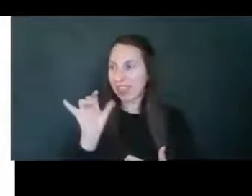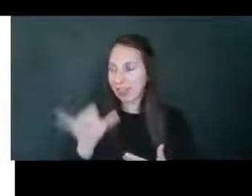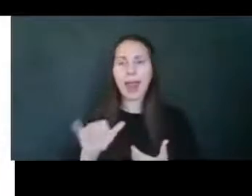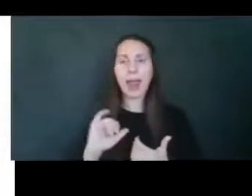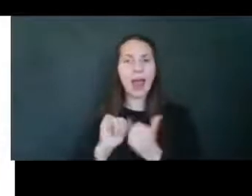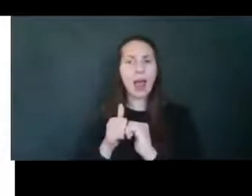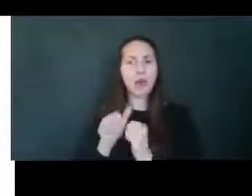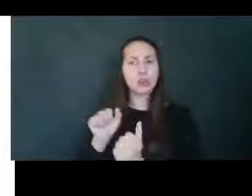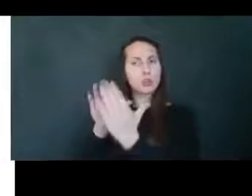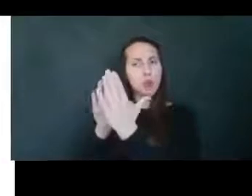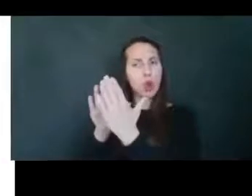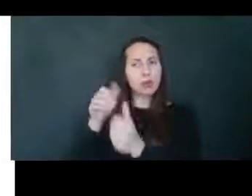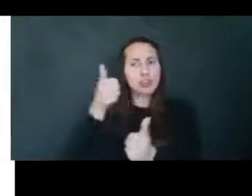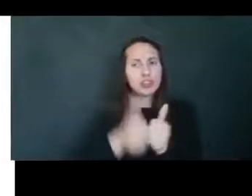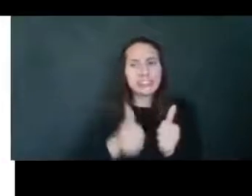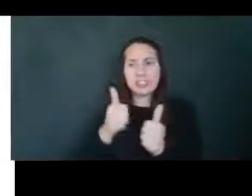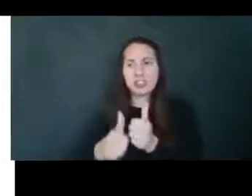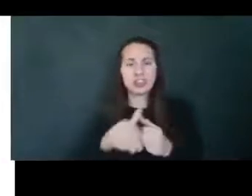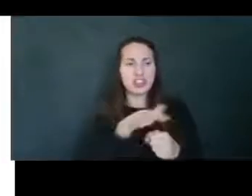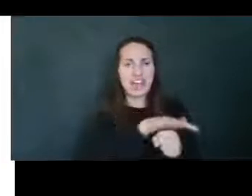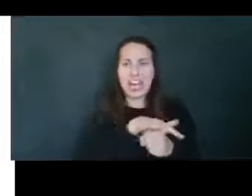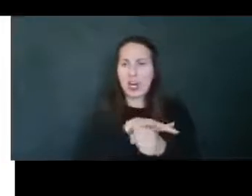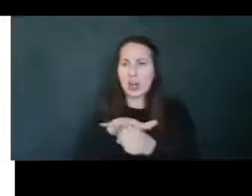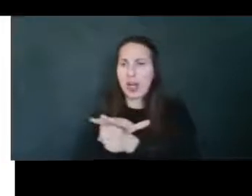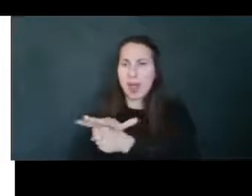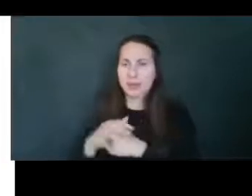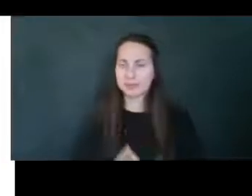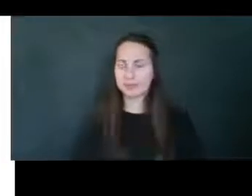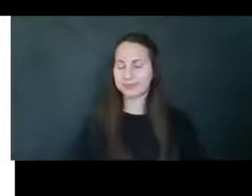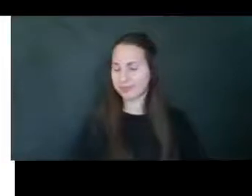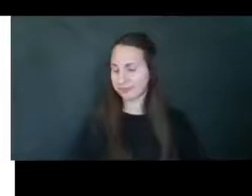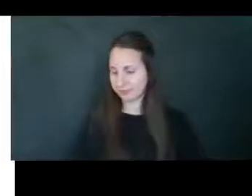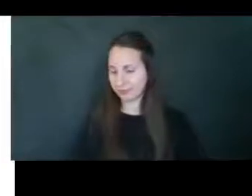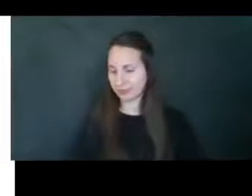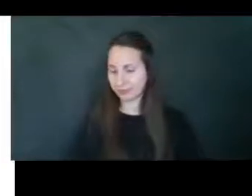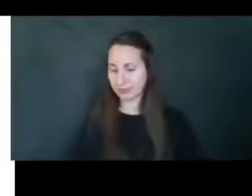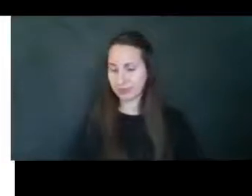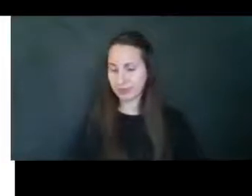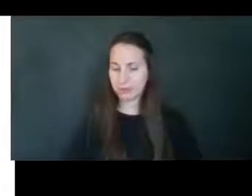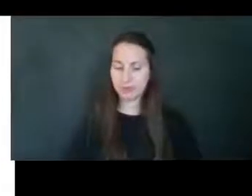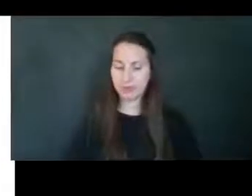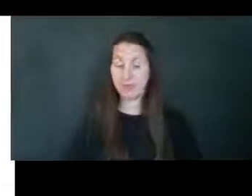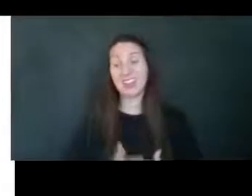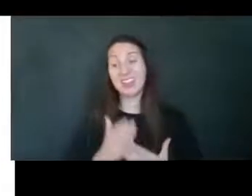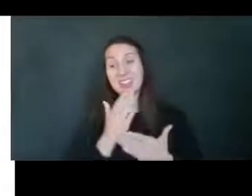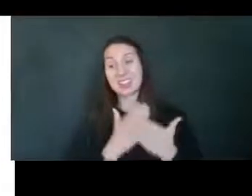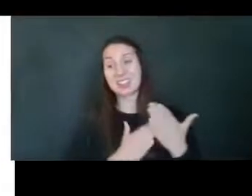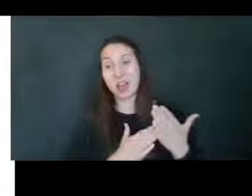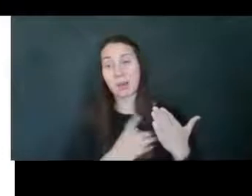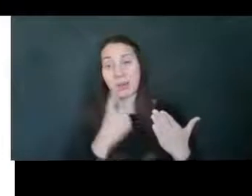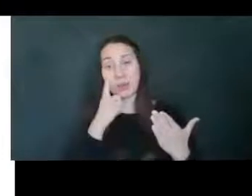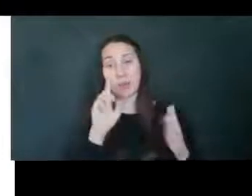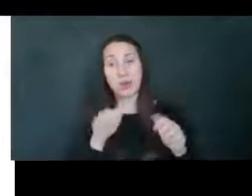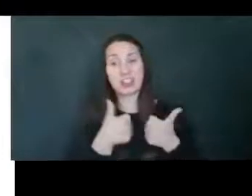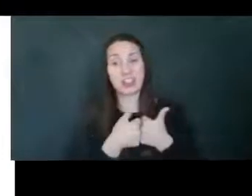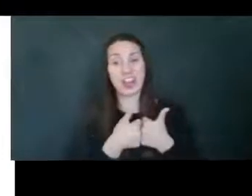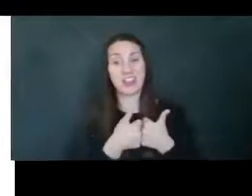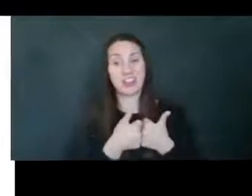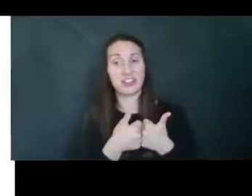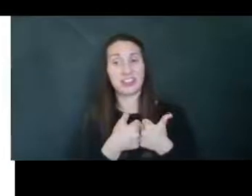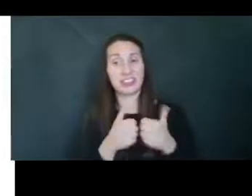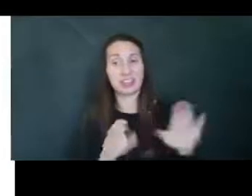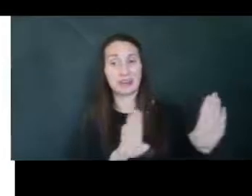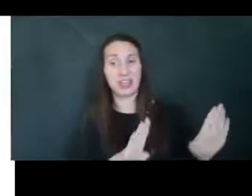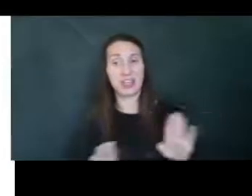Other topics or other areas of a more challenging behavior are if someone's pacing or having trouble